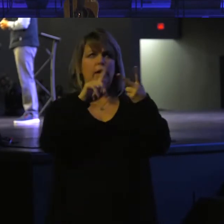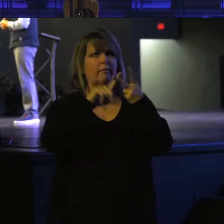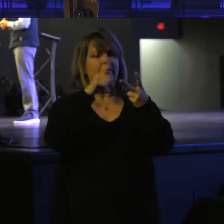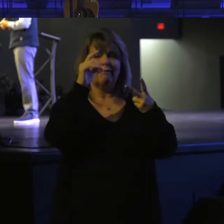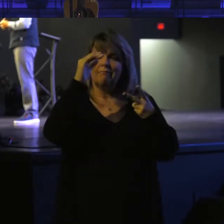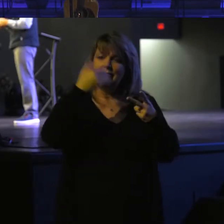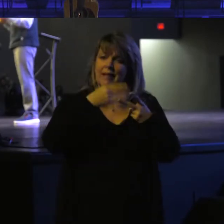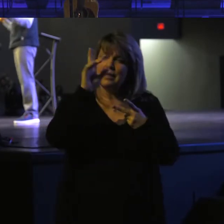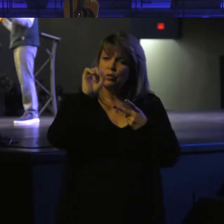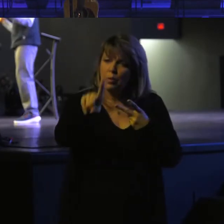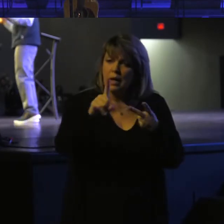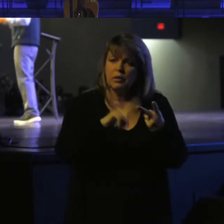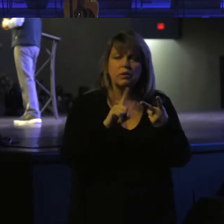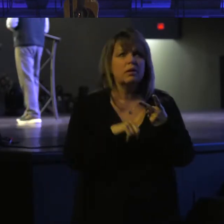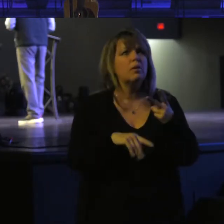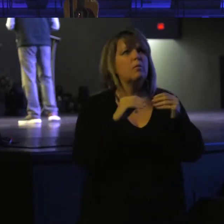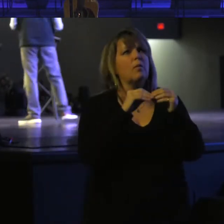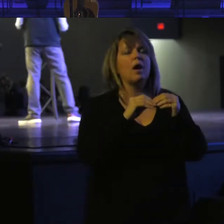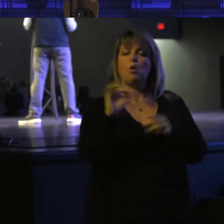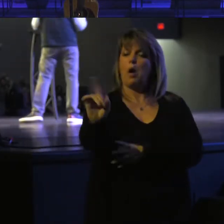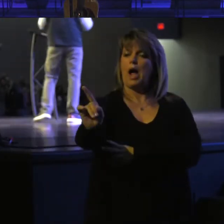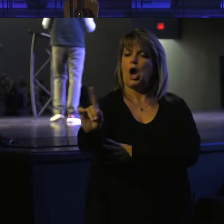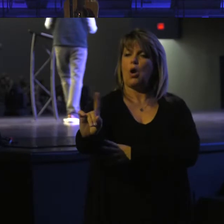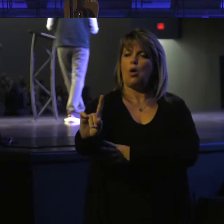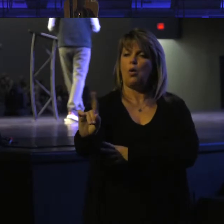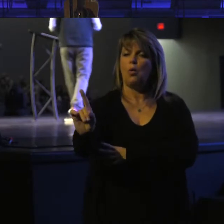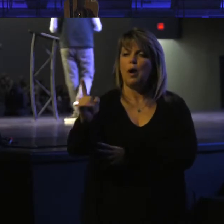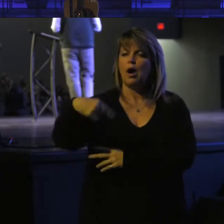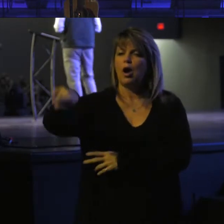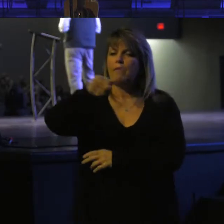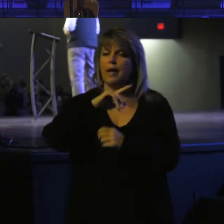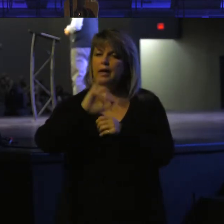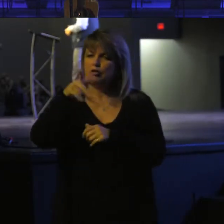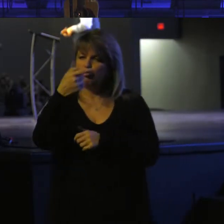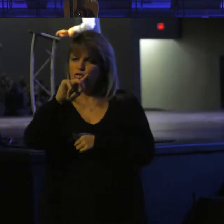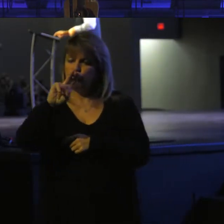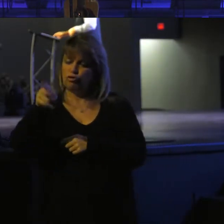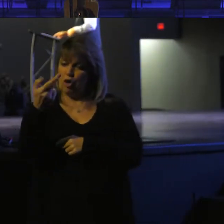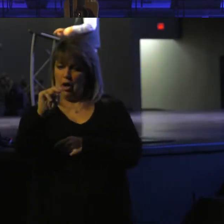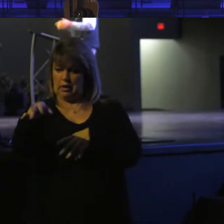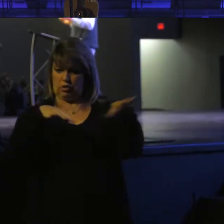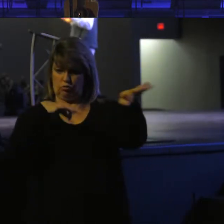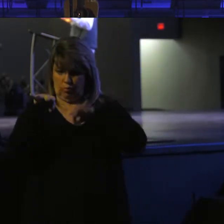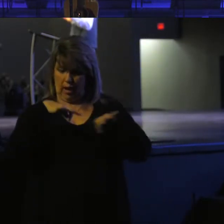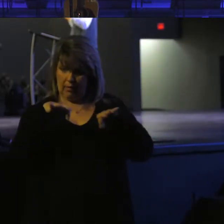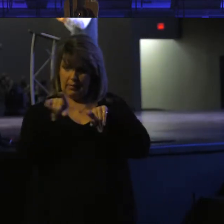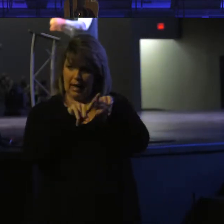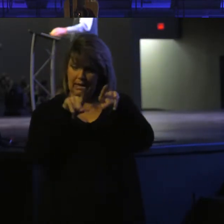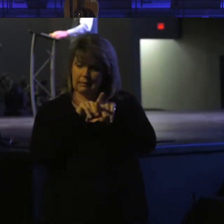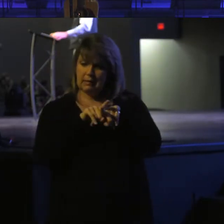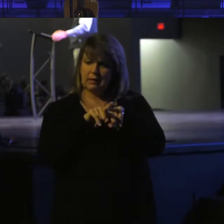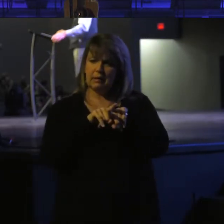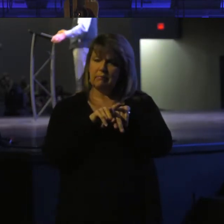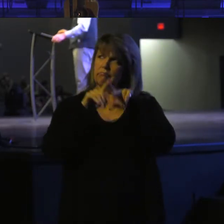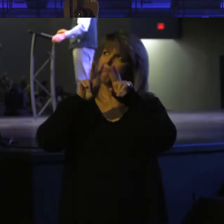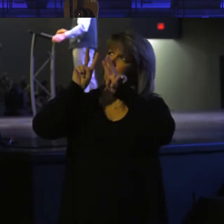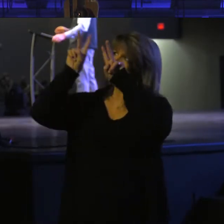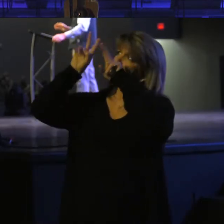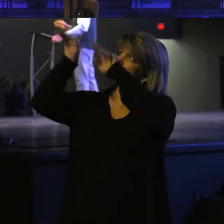next question we'll ask is more about where. Where are they? John describes as he looks into